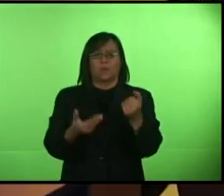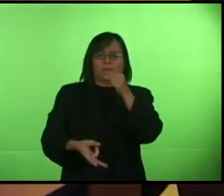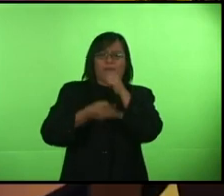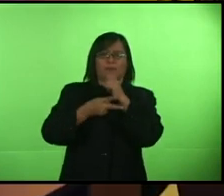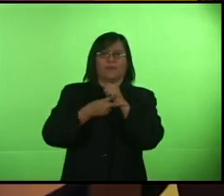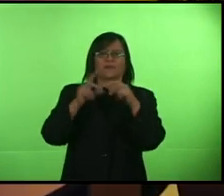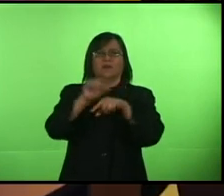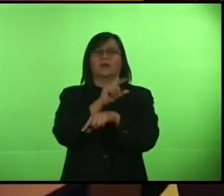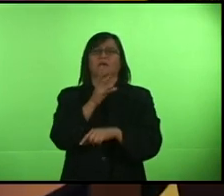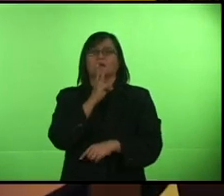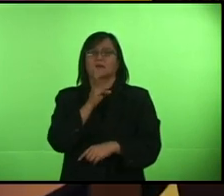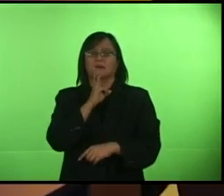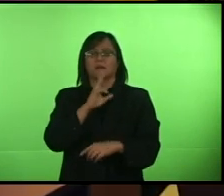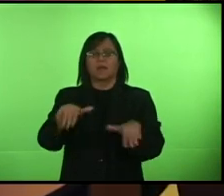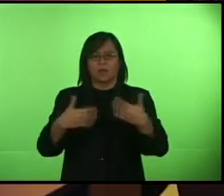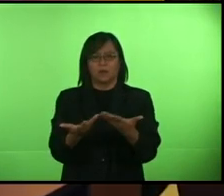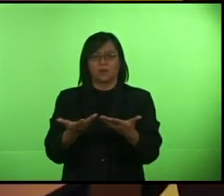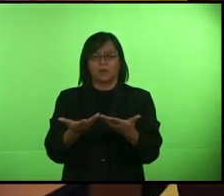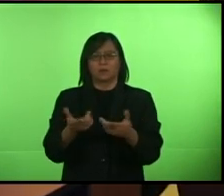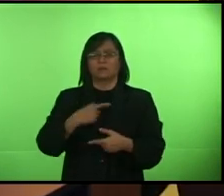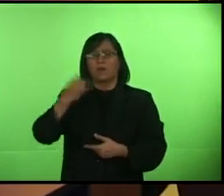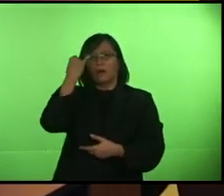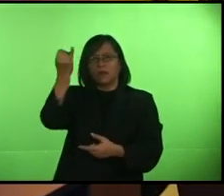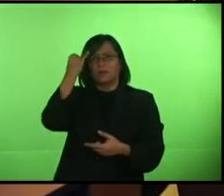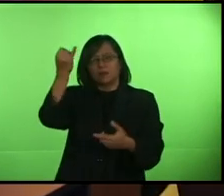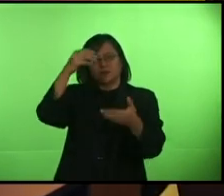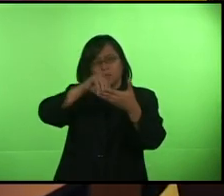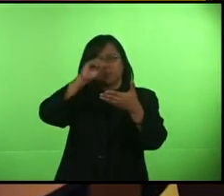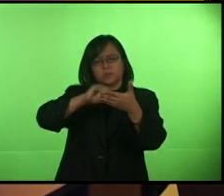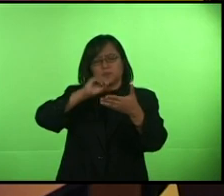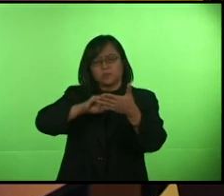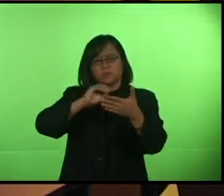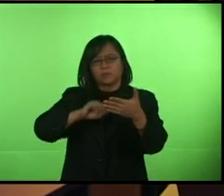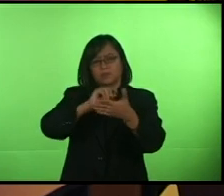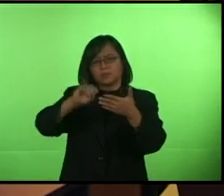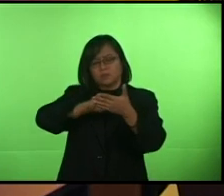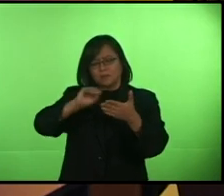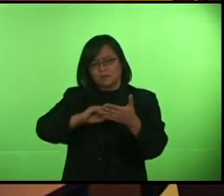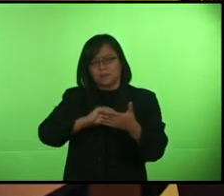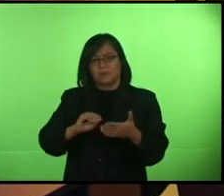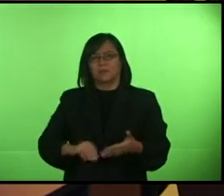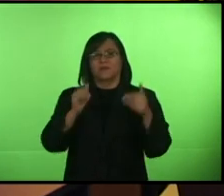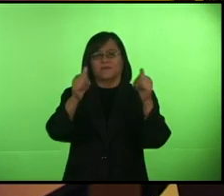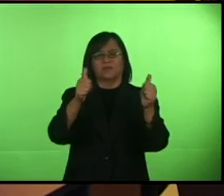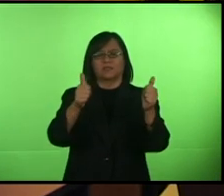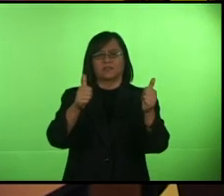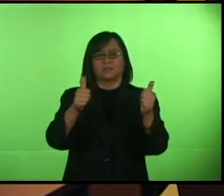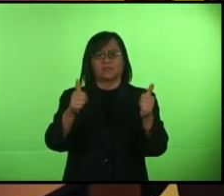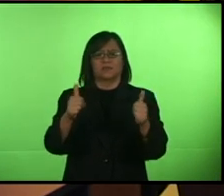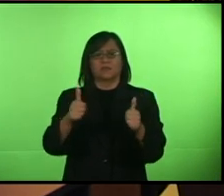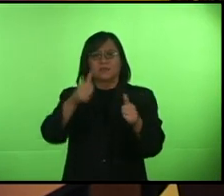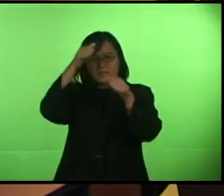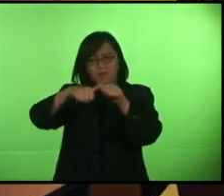Brainstorm all the ideas, brainstorm all the points and write it down. It doesn't matter. You don't have, you remember, you're not writing an essay